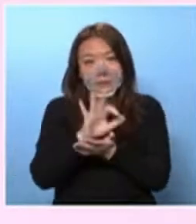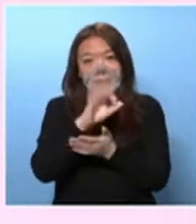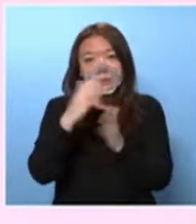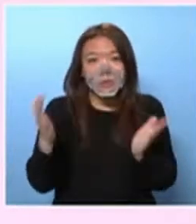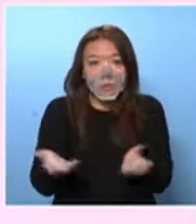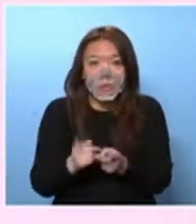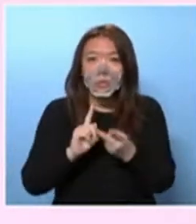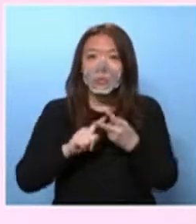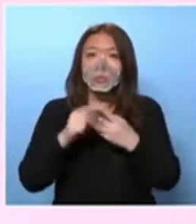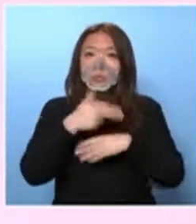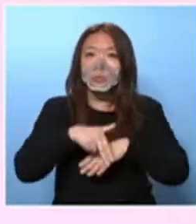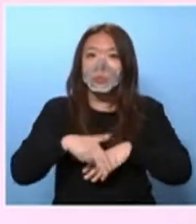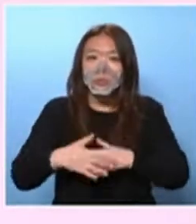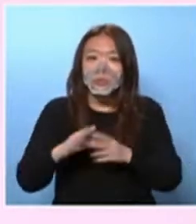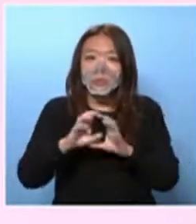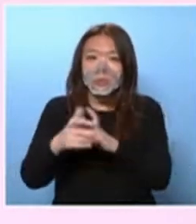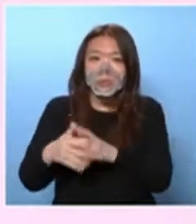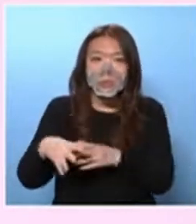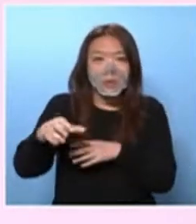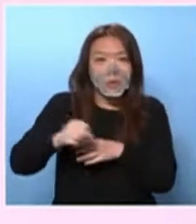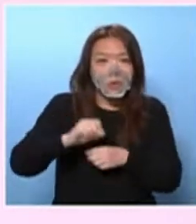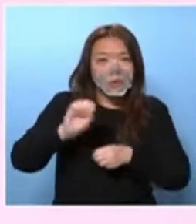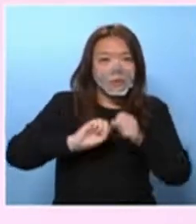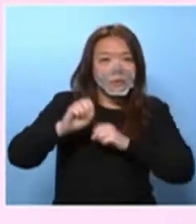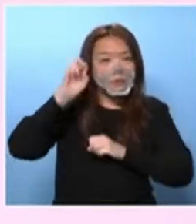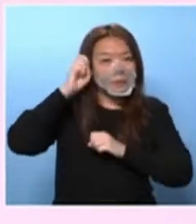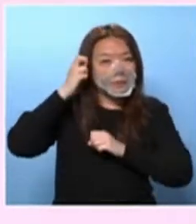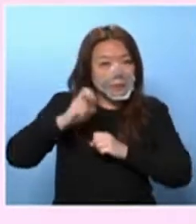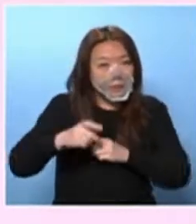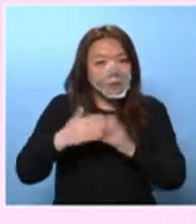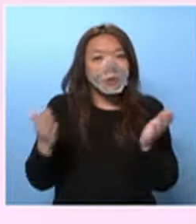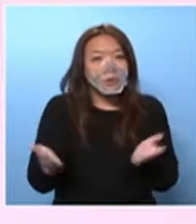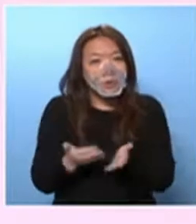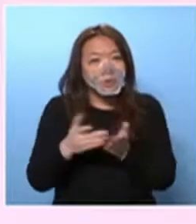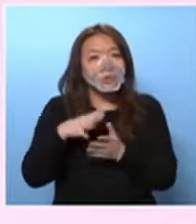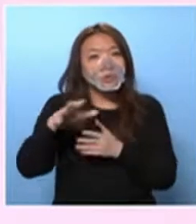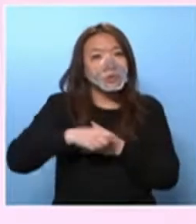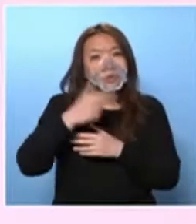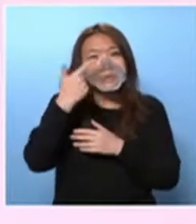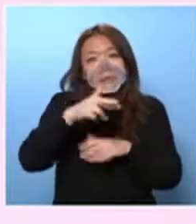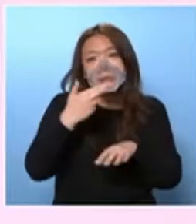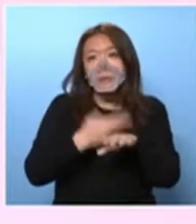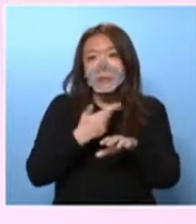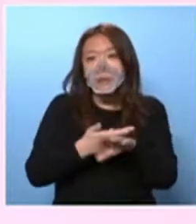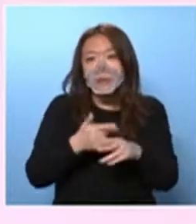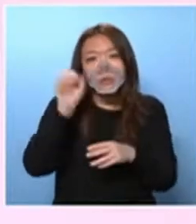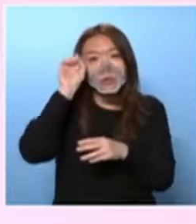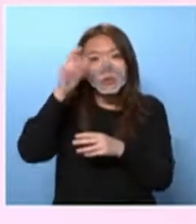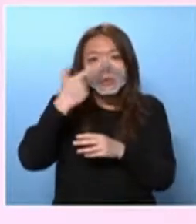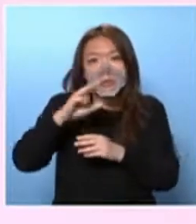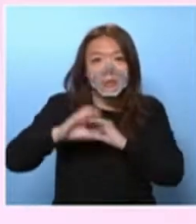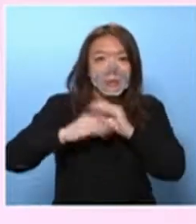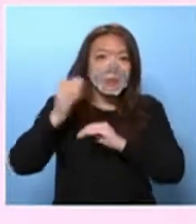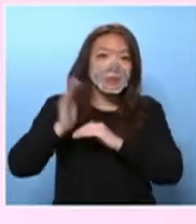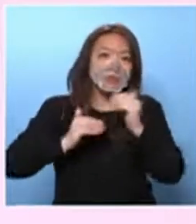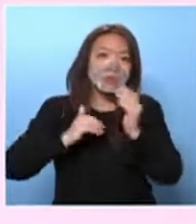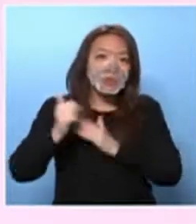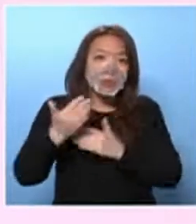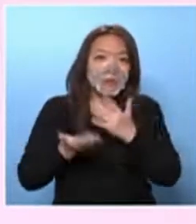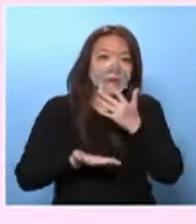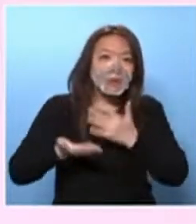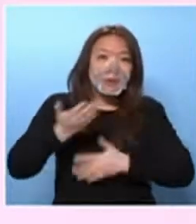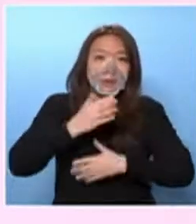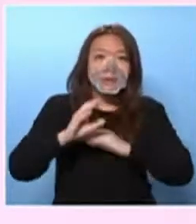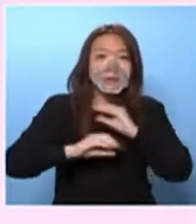I have earmarked $30 million to promote applied R&D as well as the adoption of new materials and innovative construction technologies in public works